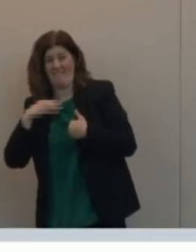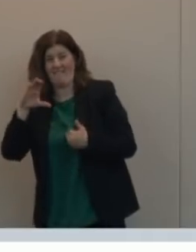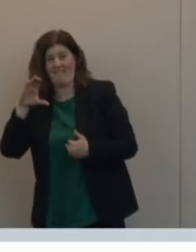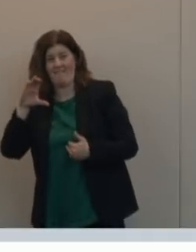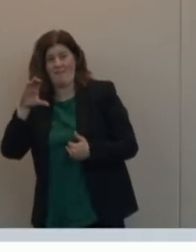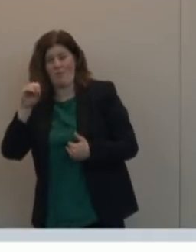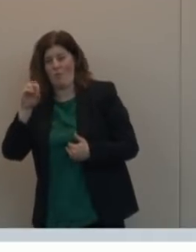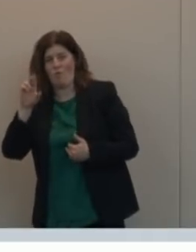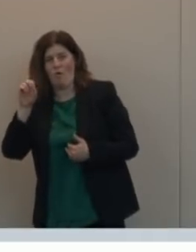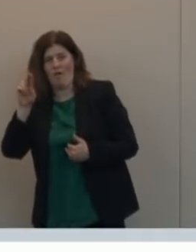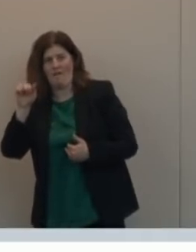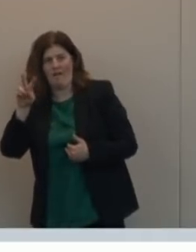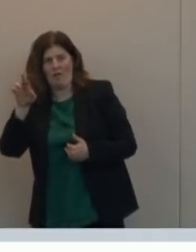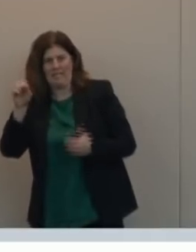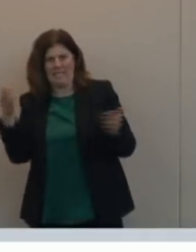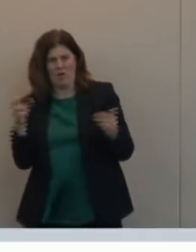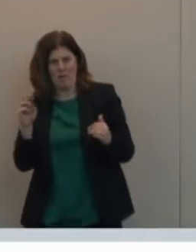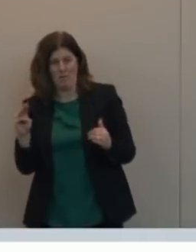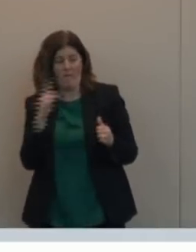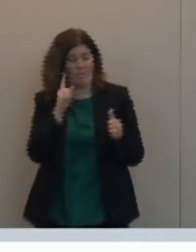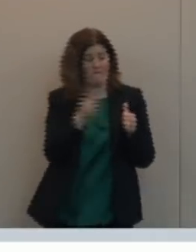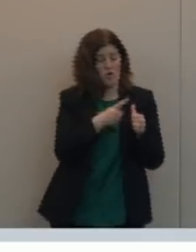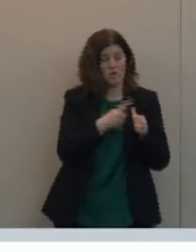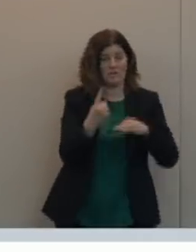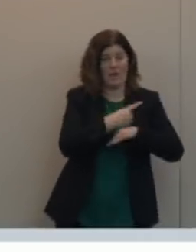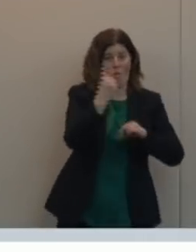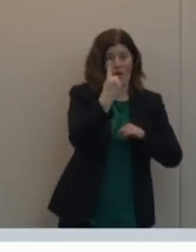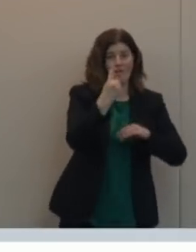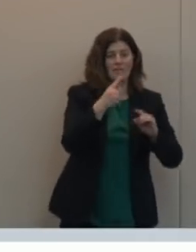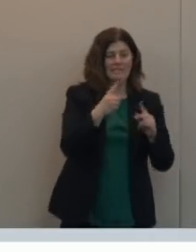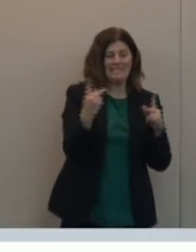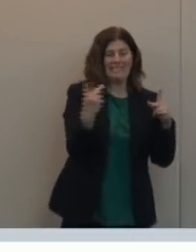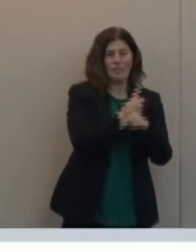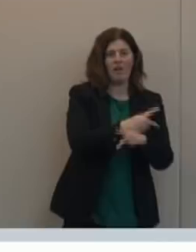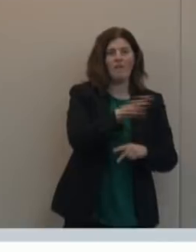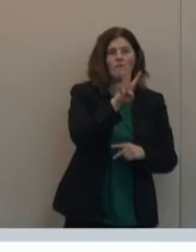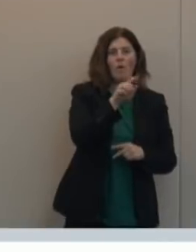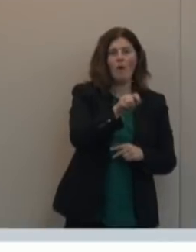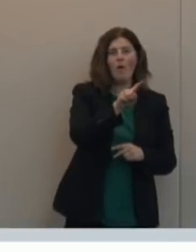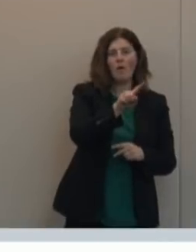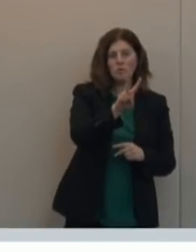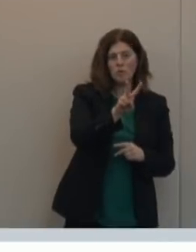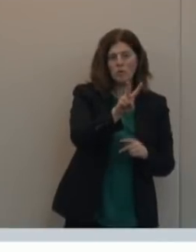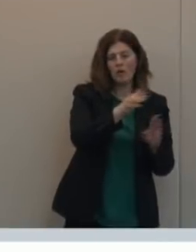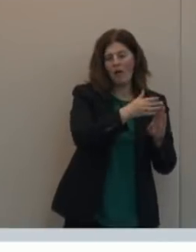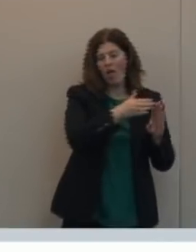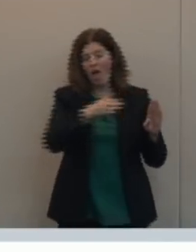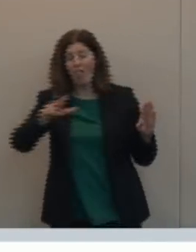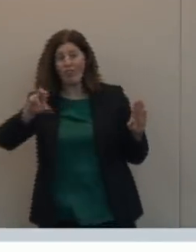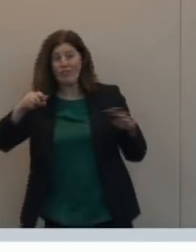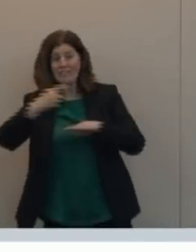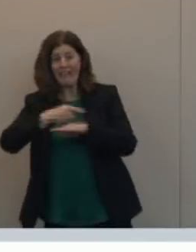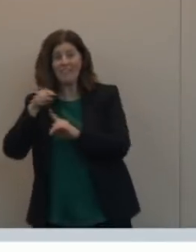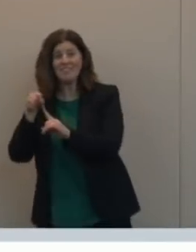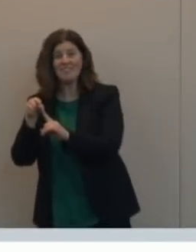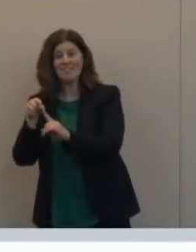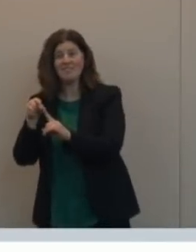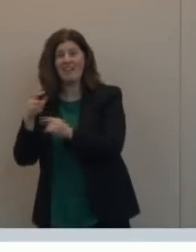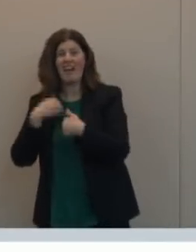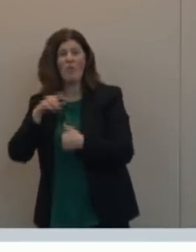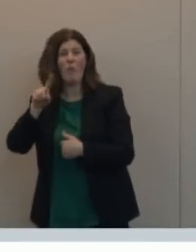continue, if from the first day we'd had a doubling time of 4.12, after 30 days, we'd only